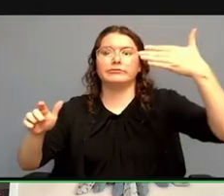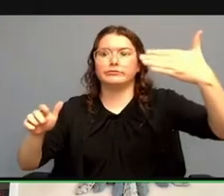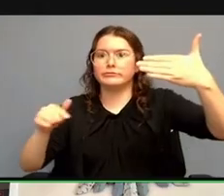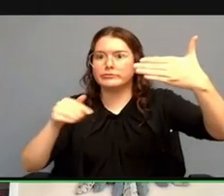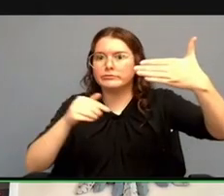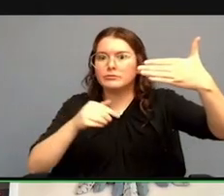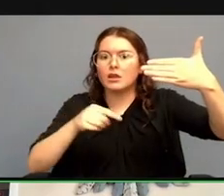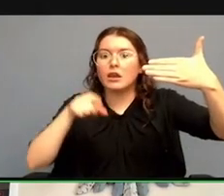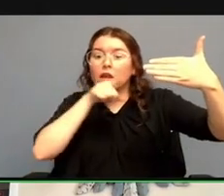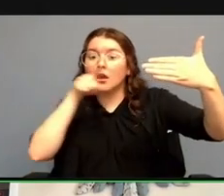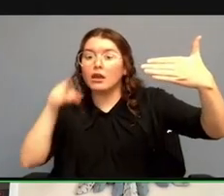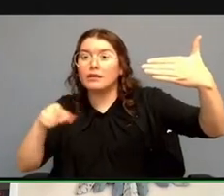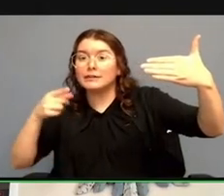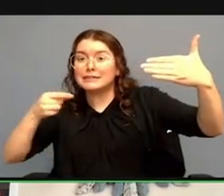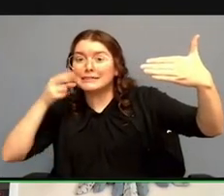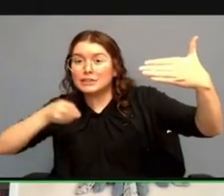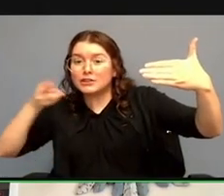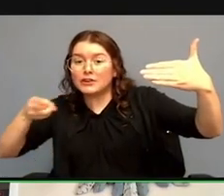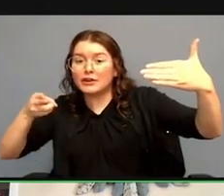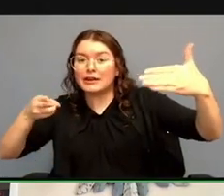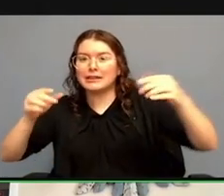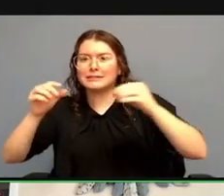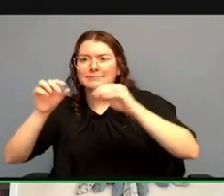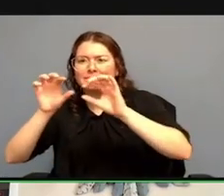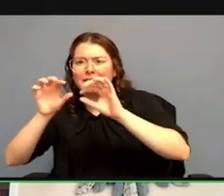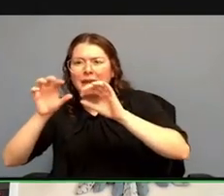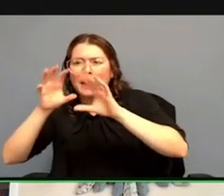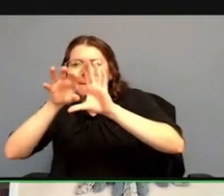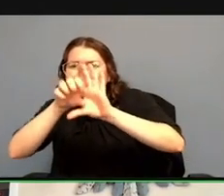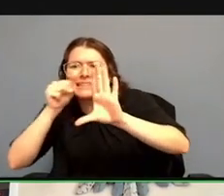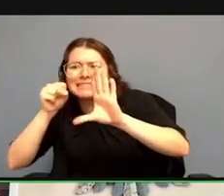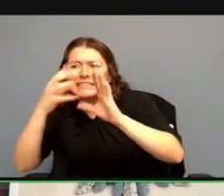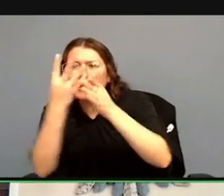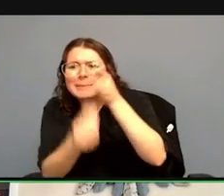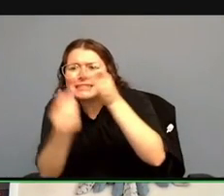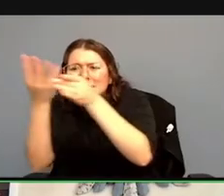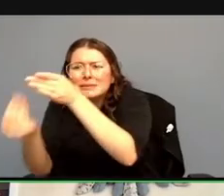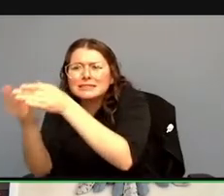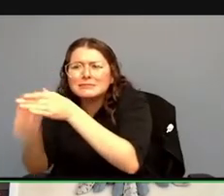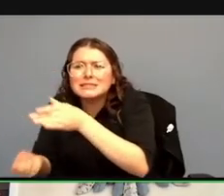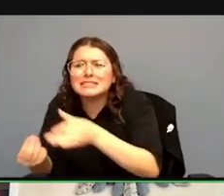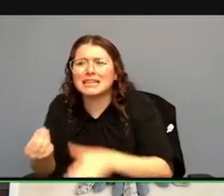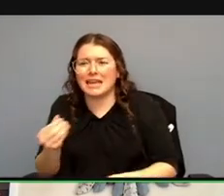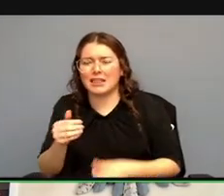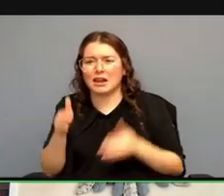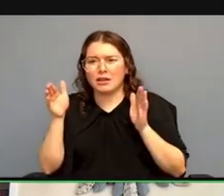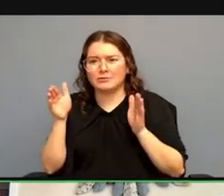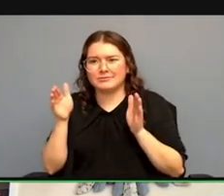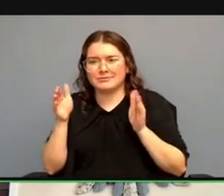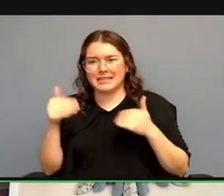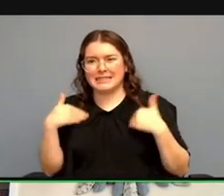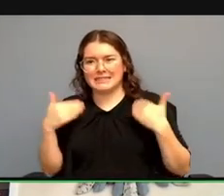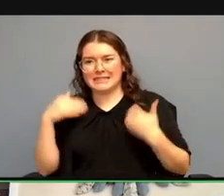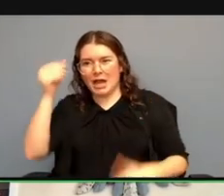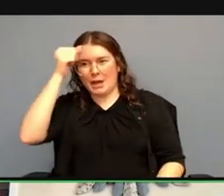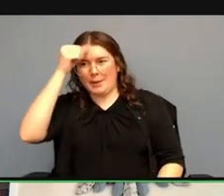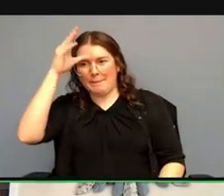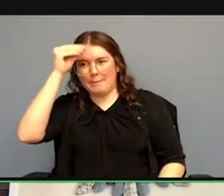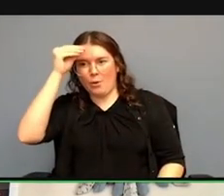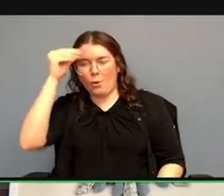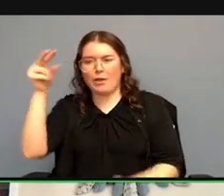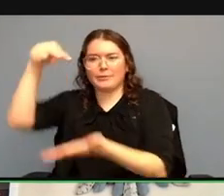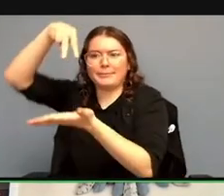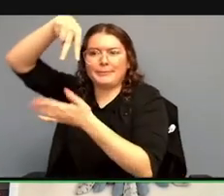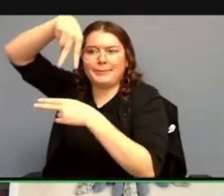of brick, and on top of it is a little boy standing there, and all the missing brick is representative